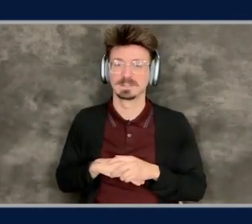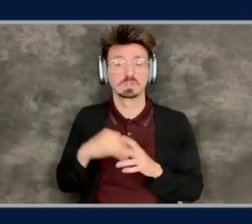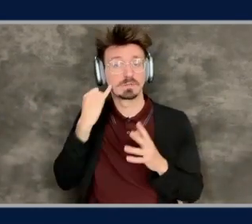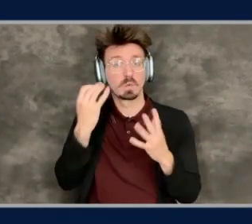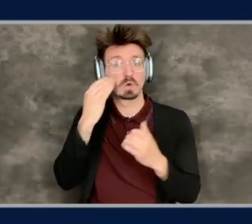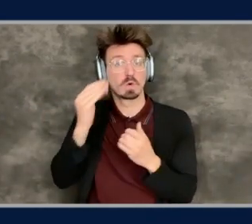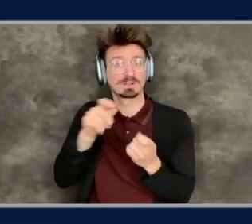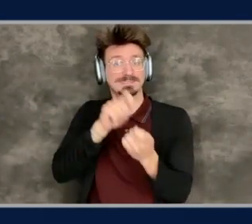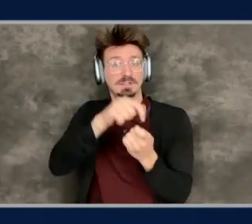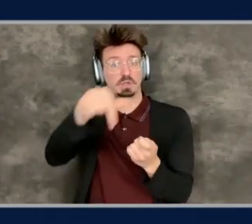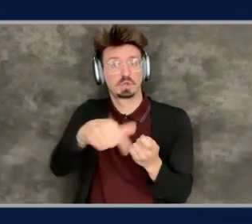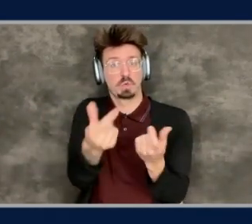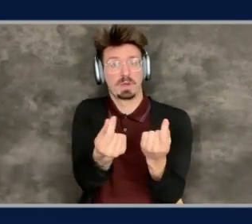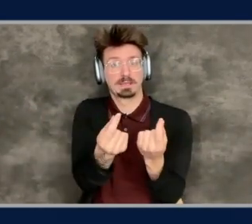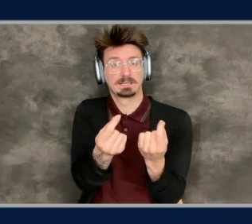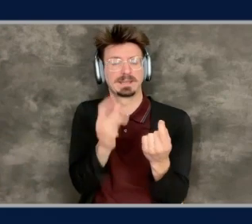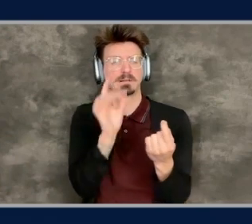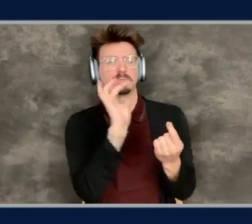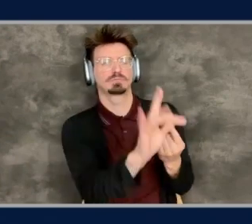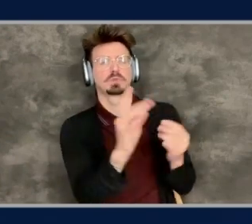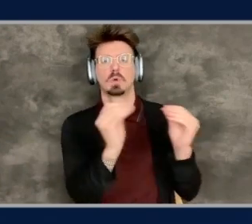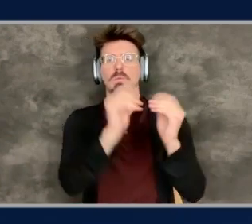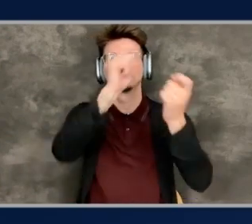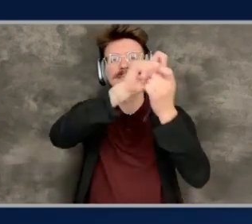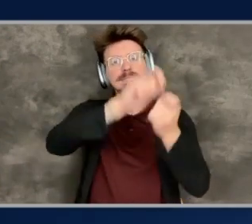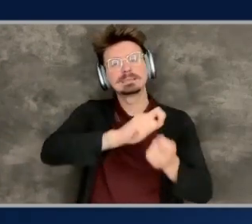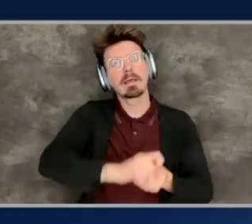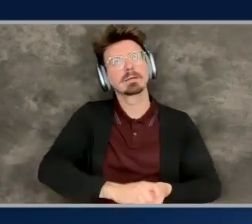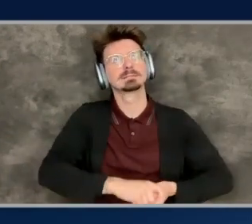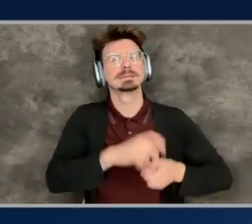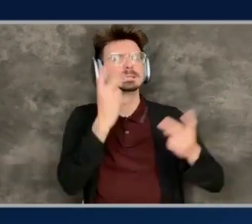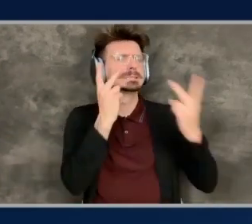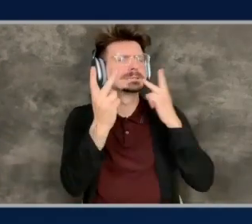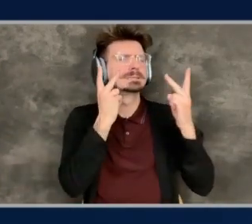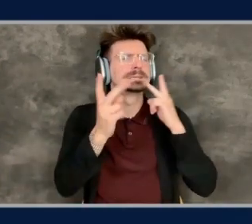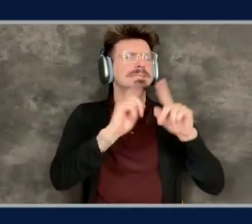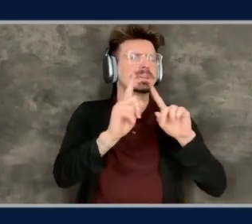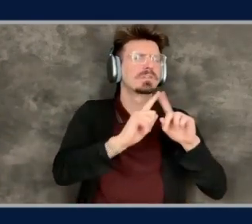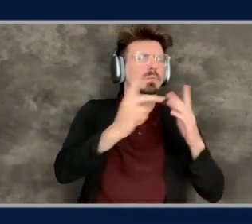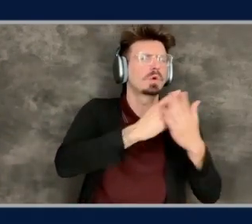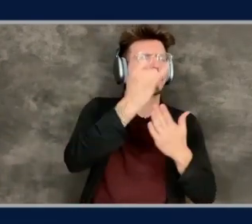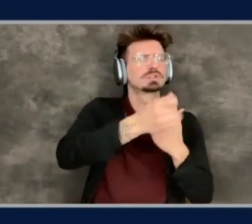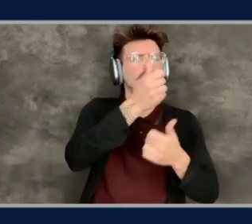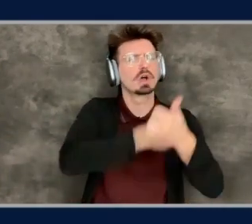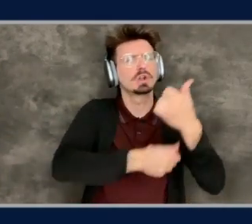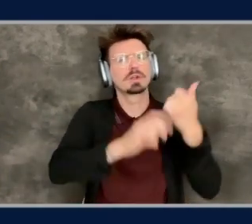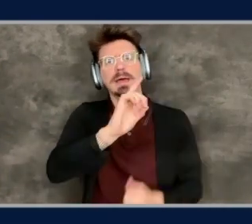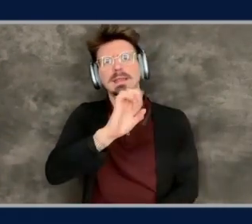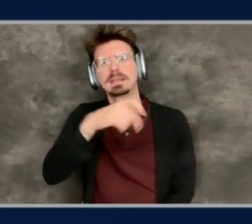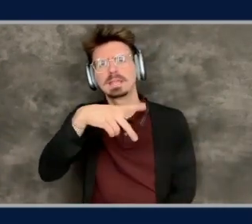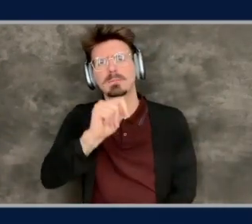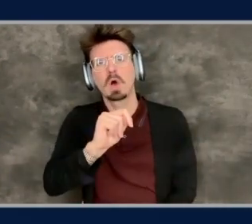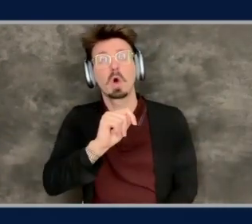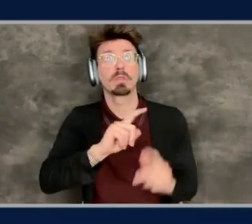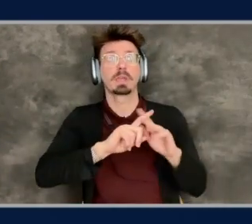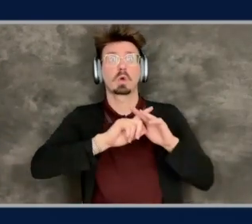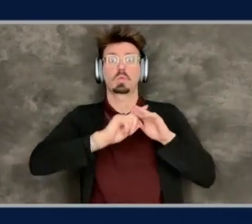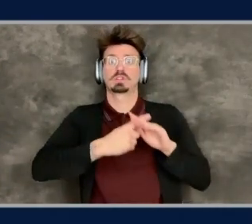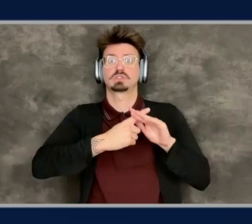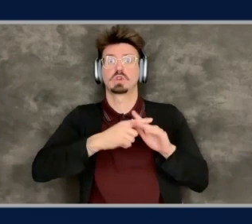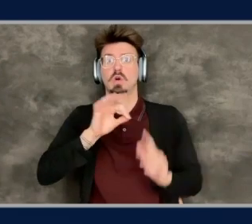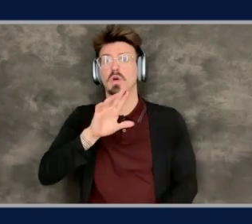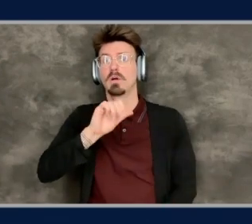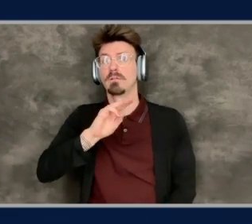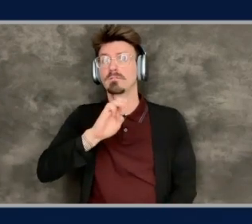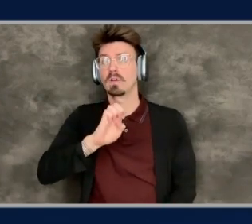at, you know, more details, specific how many projects were there within that particular repo and what was the original framework, how many lines of code were